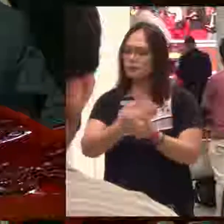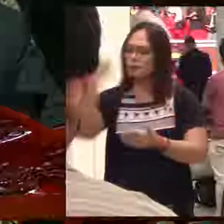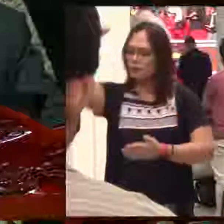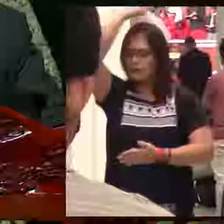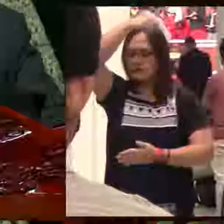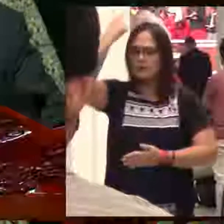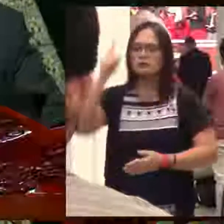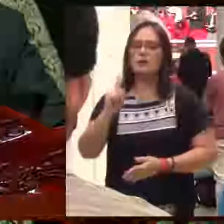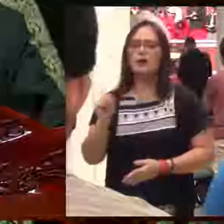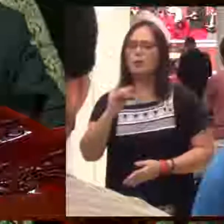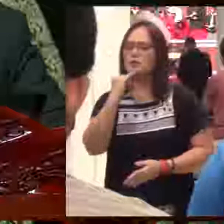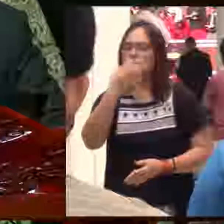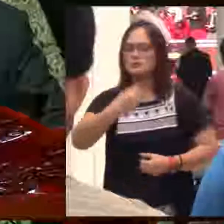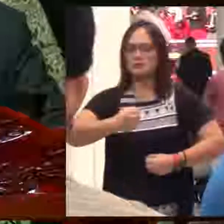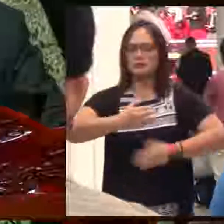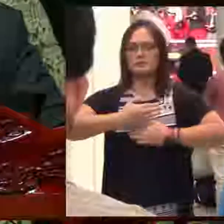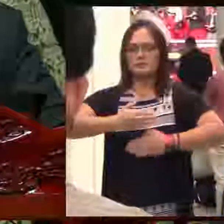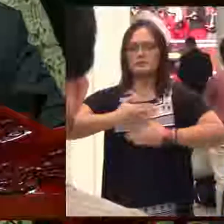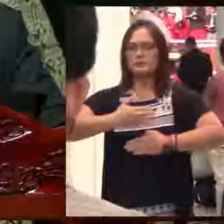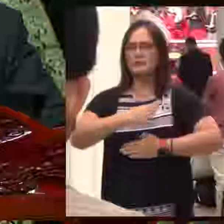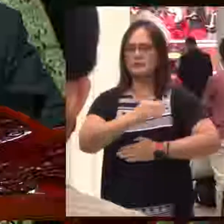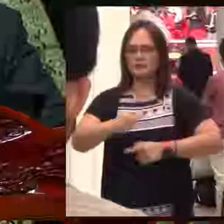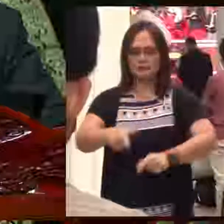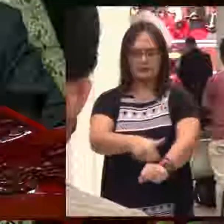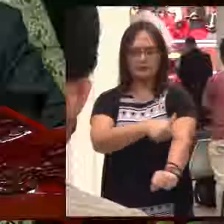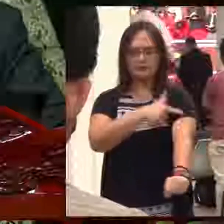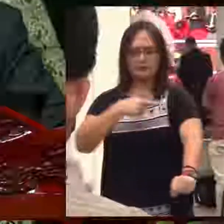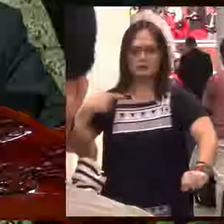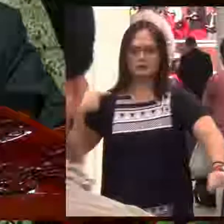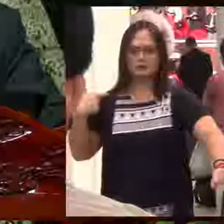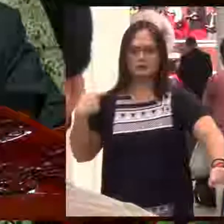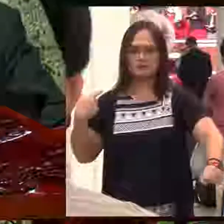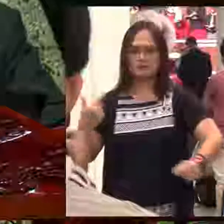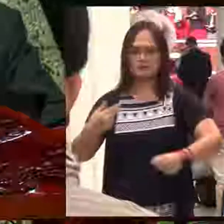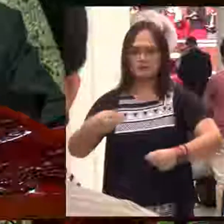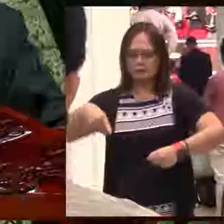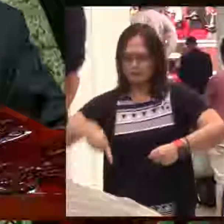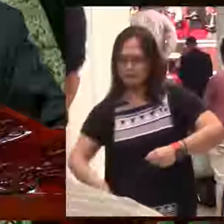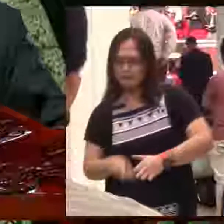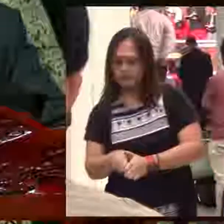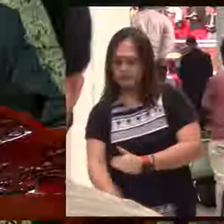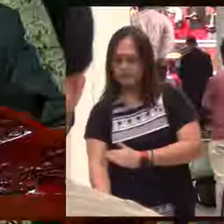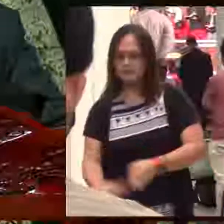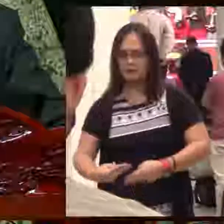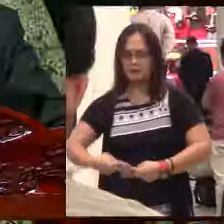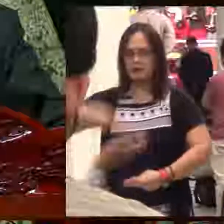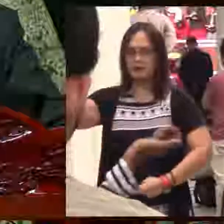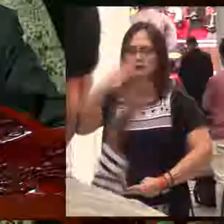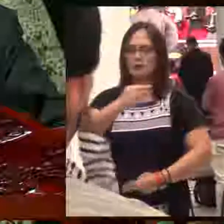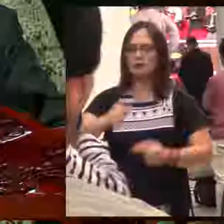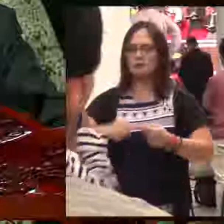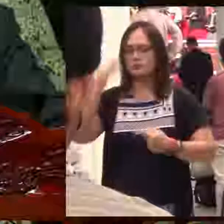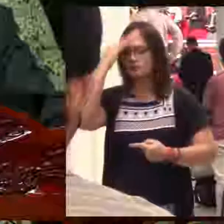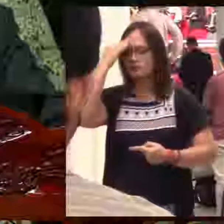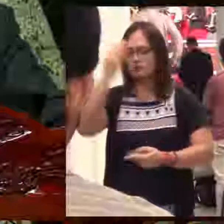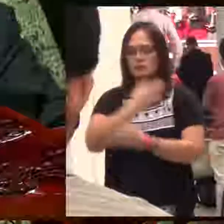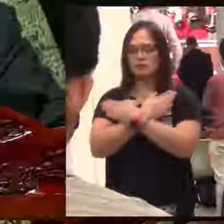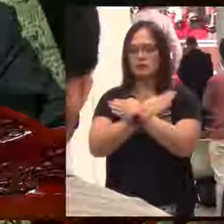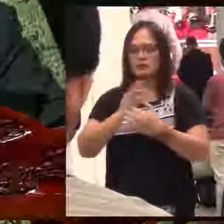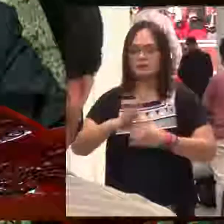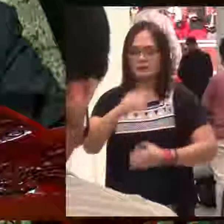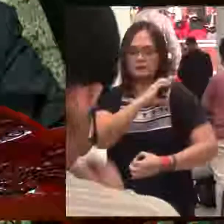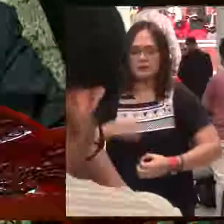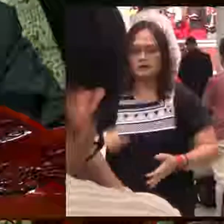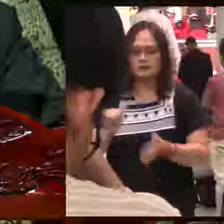the breadth and length and depth and height, and to know the love of Christ which passeth